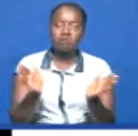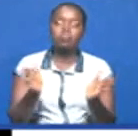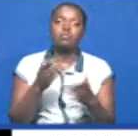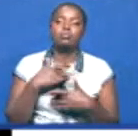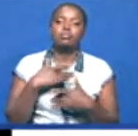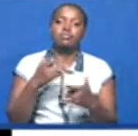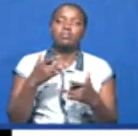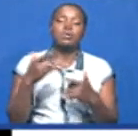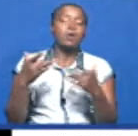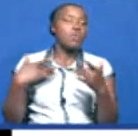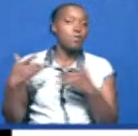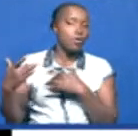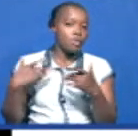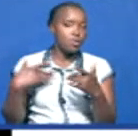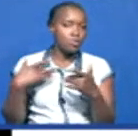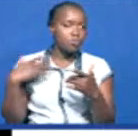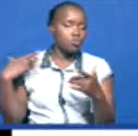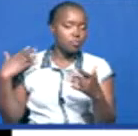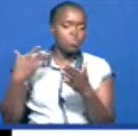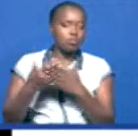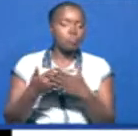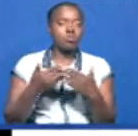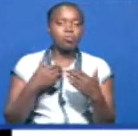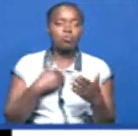concern, since it has